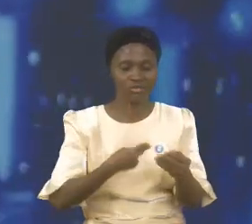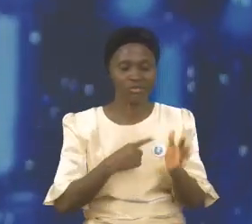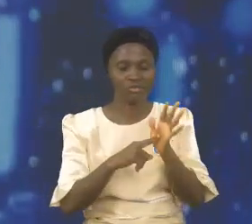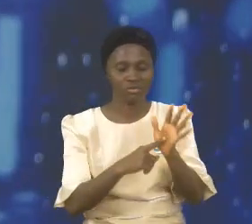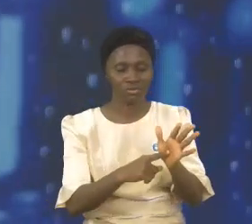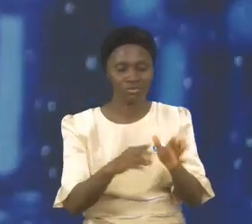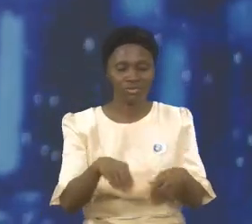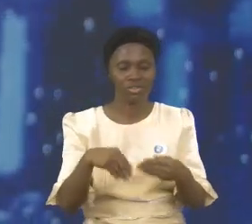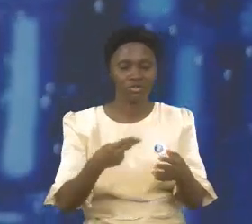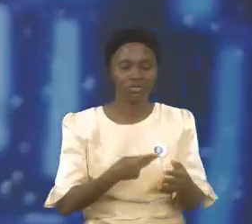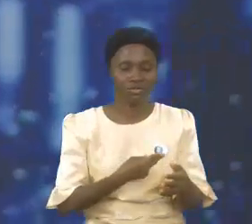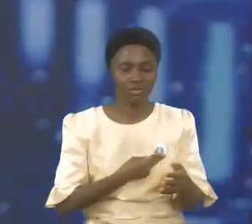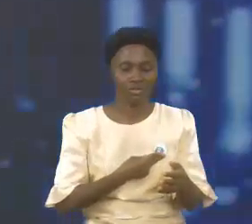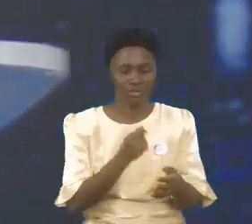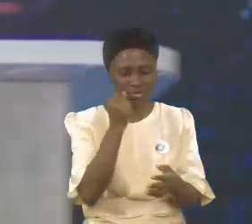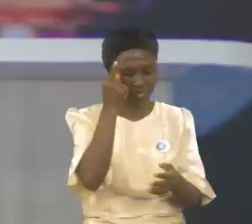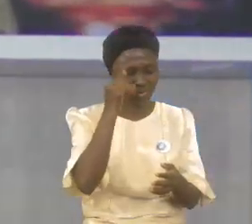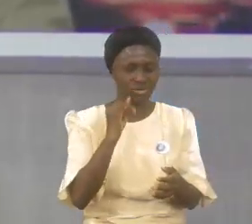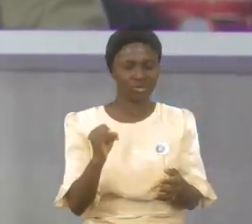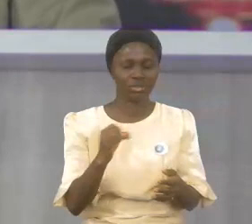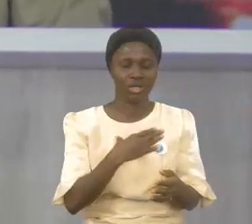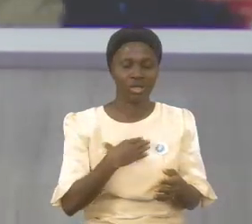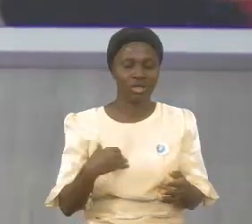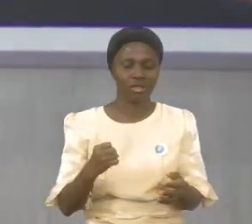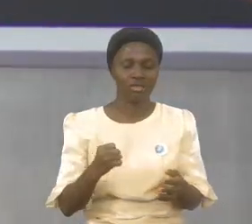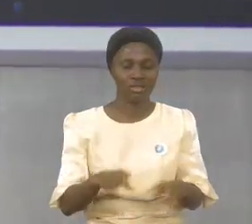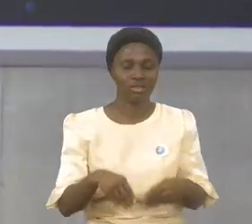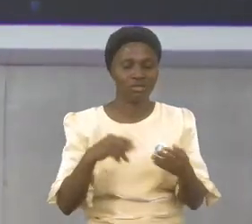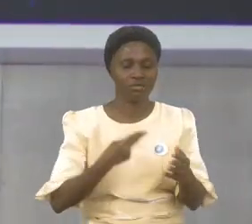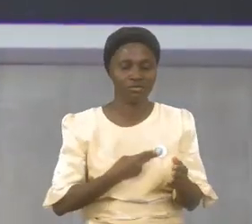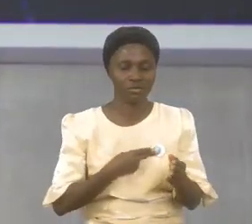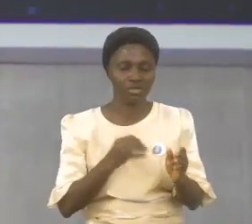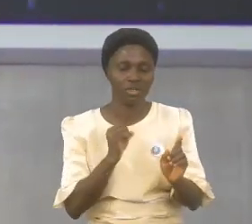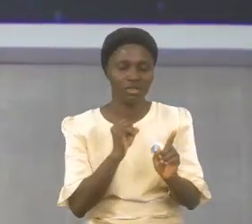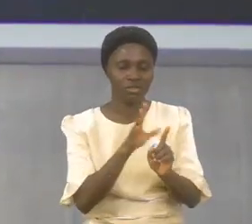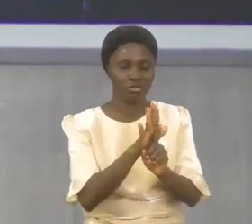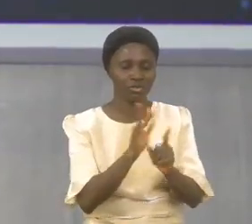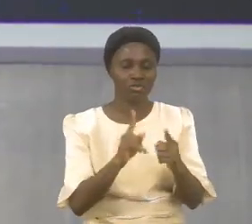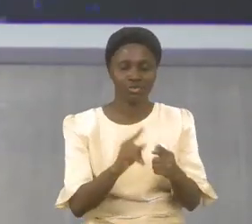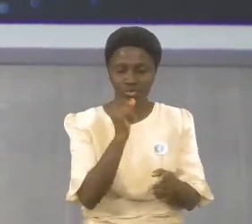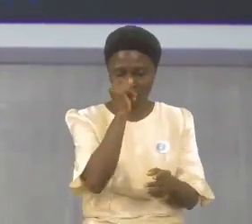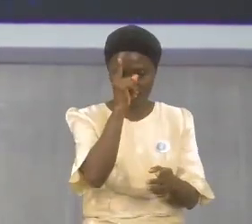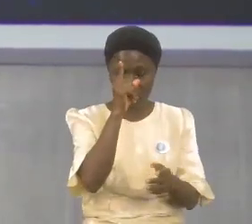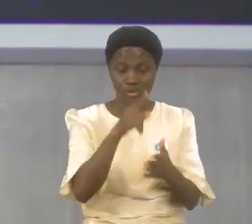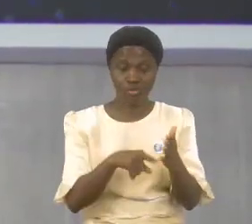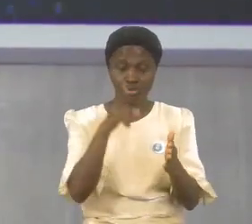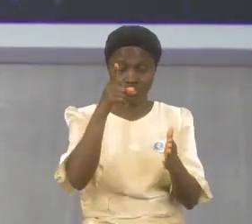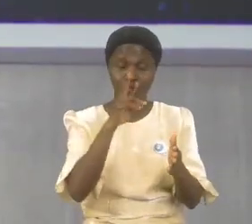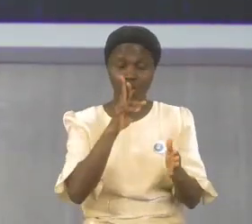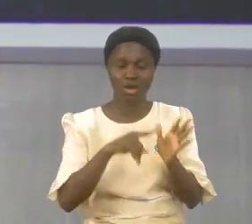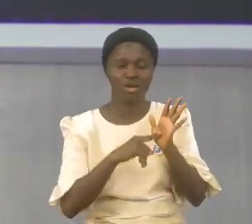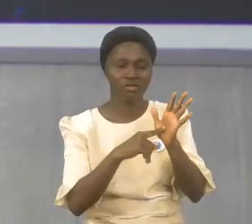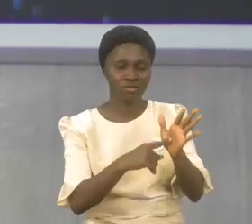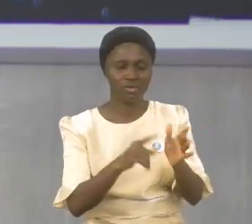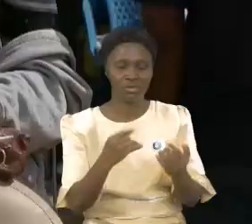us inspiration. And grant us illumination to understand what you are revealing today